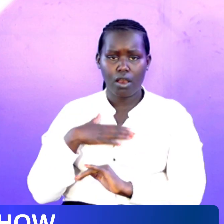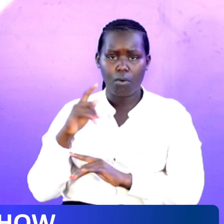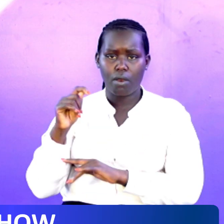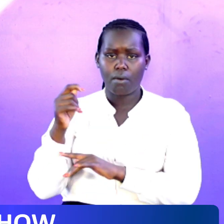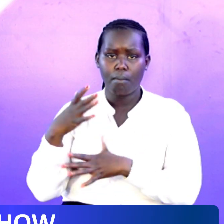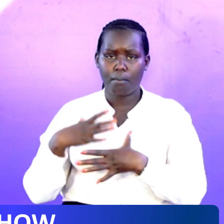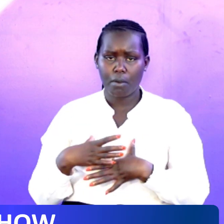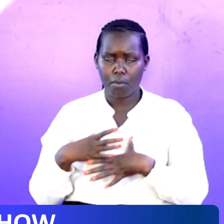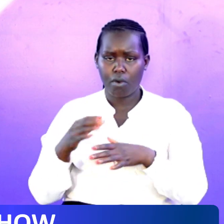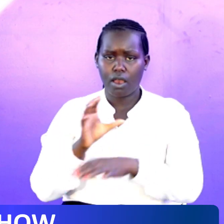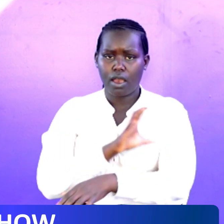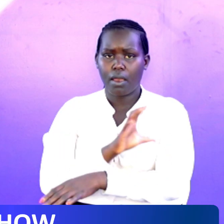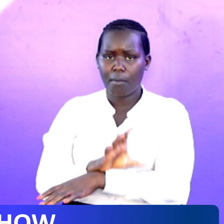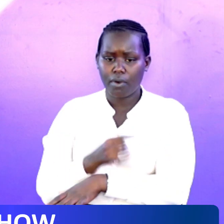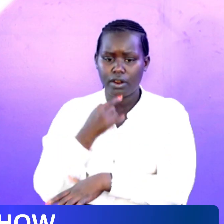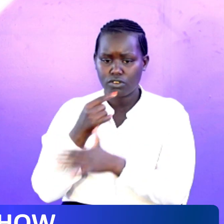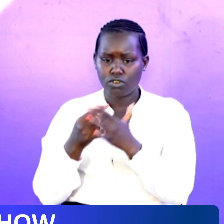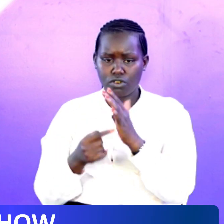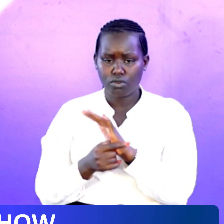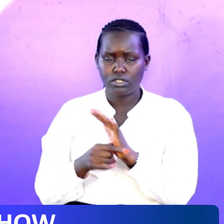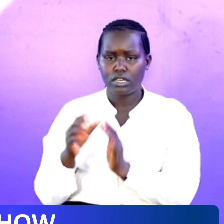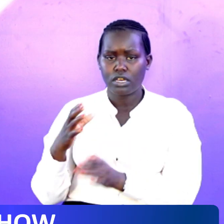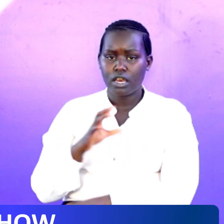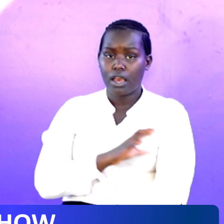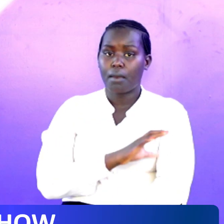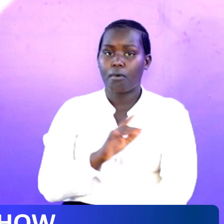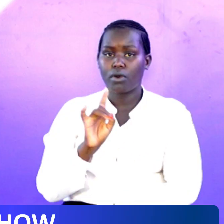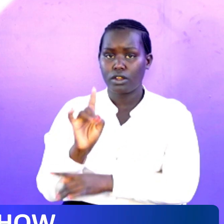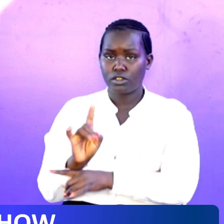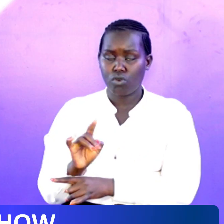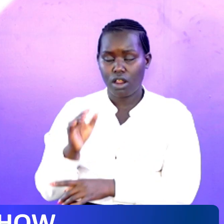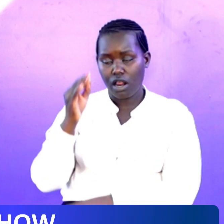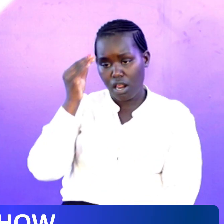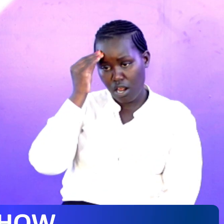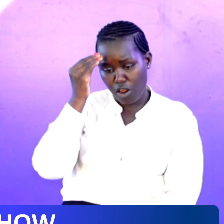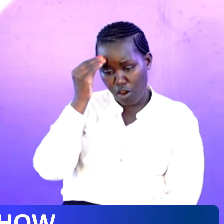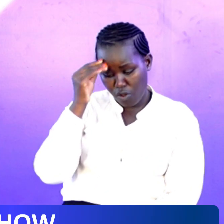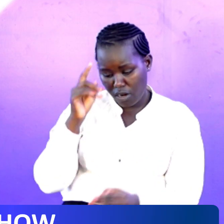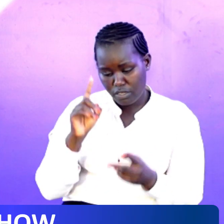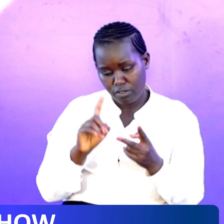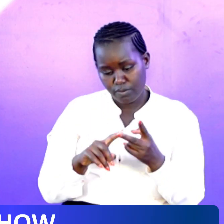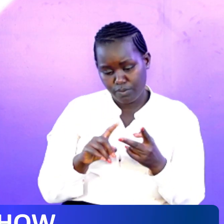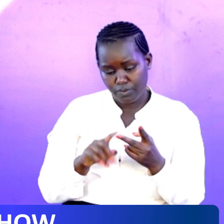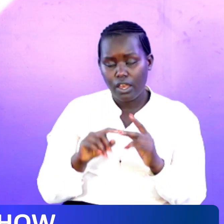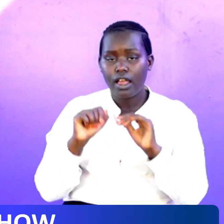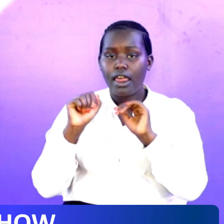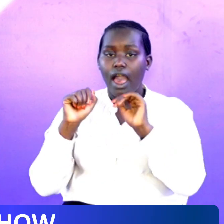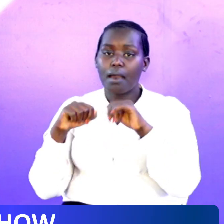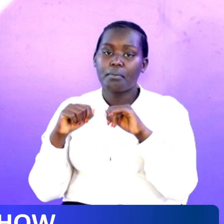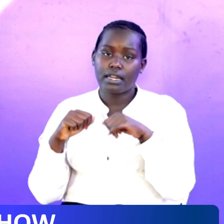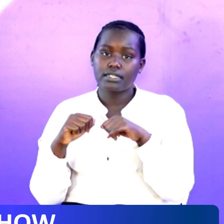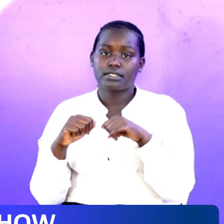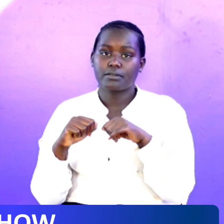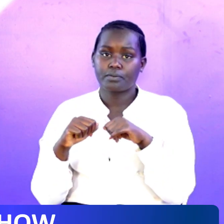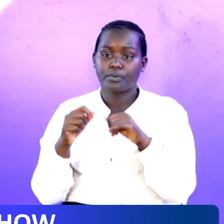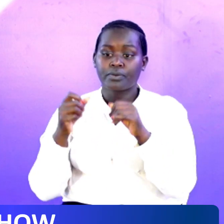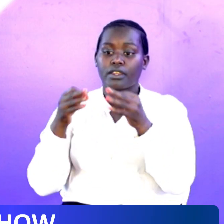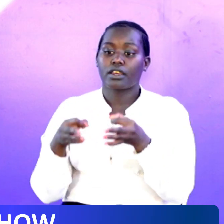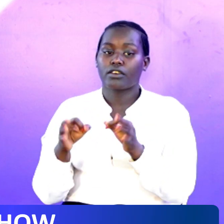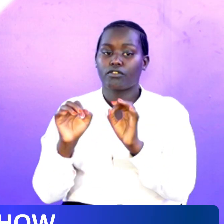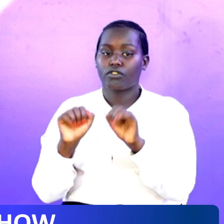empowered? And I tell you, empower is 2. 1 is knowledge, and 2 is the capacity capacity. Yeah. If you